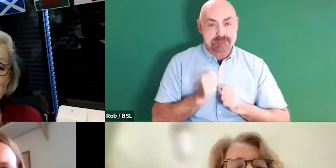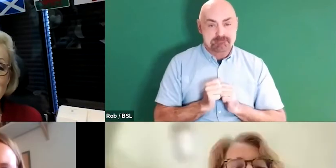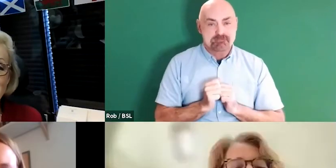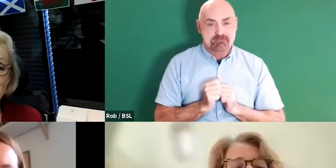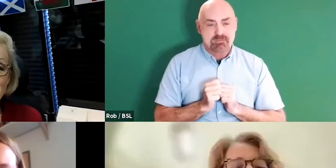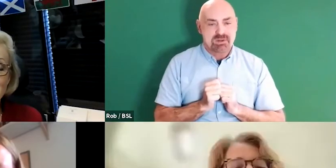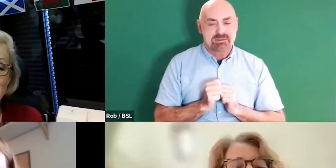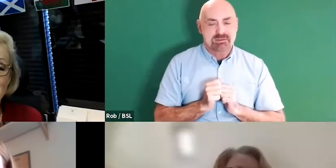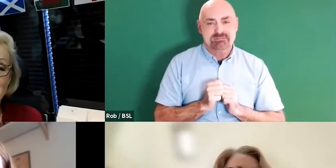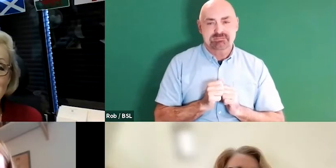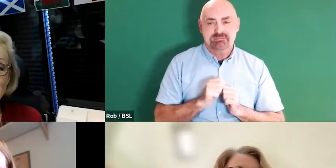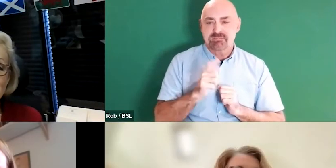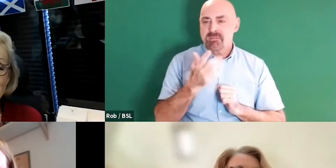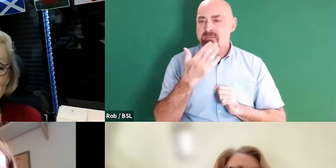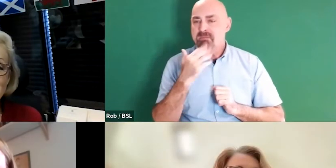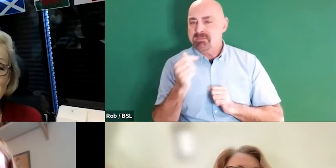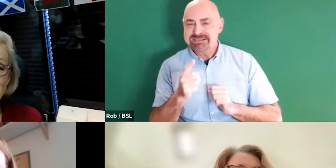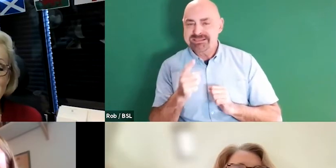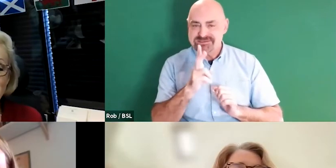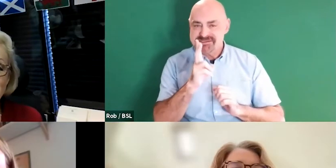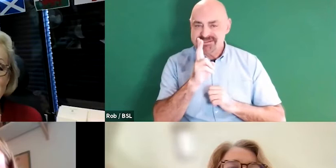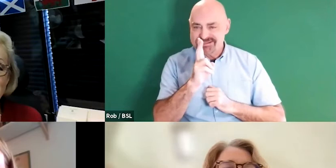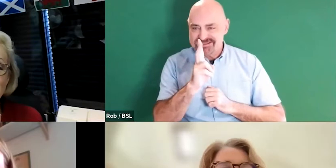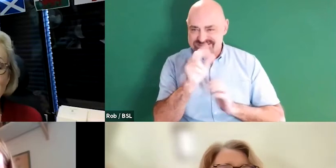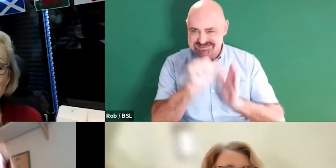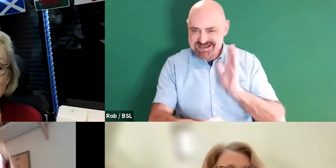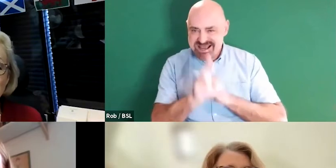So we can restart and reset, Dina.